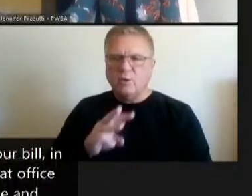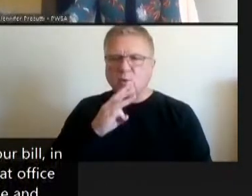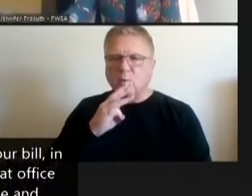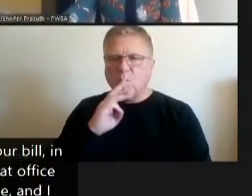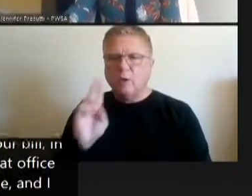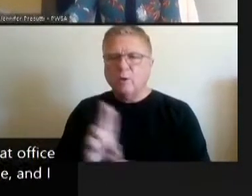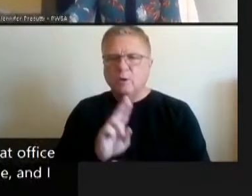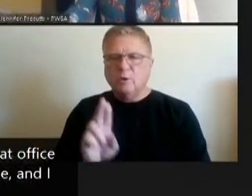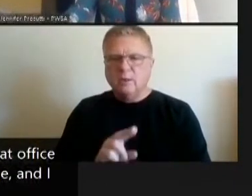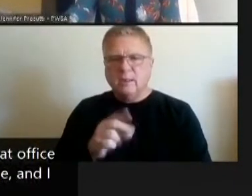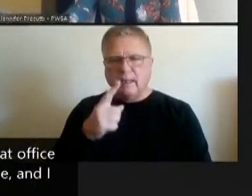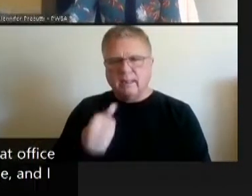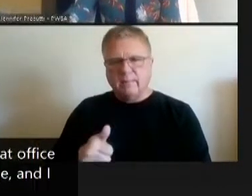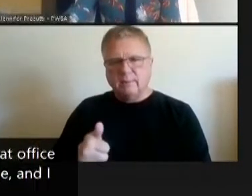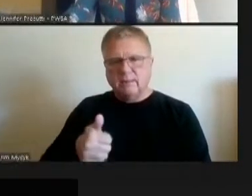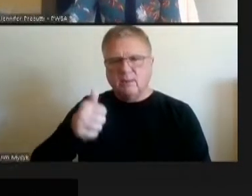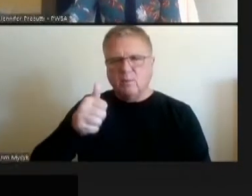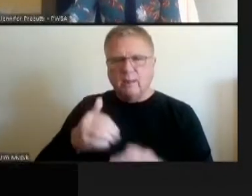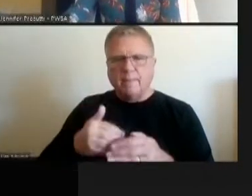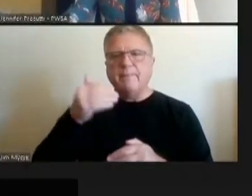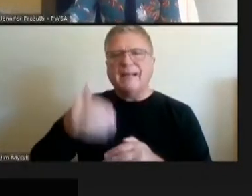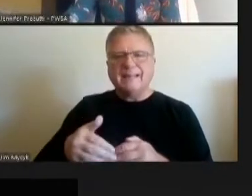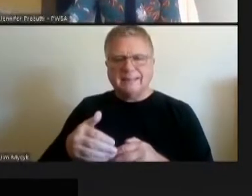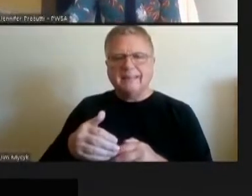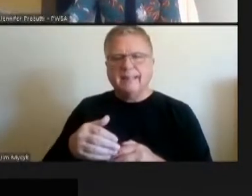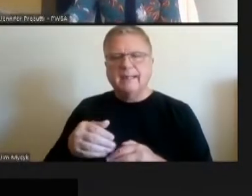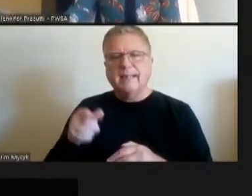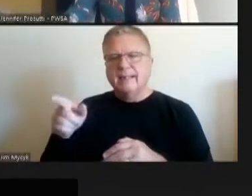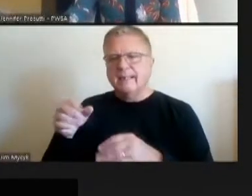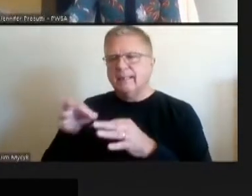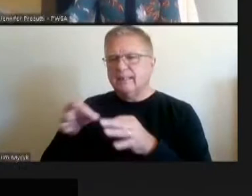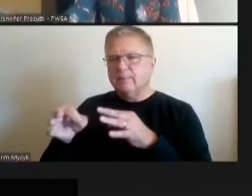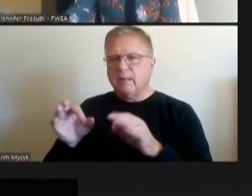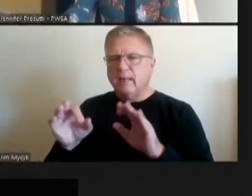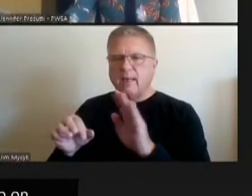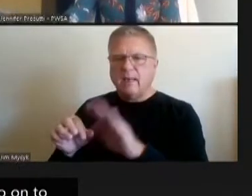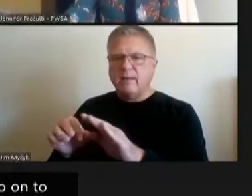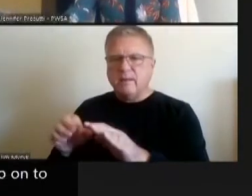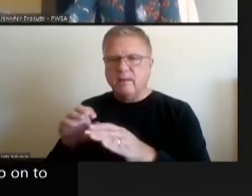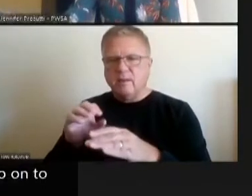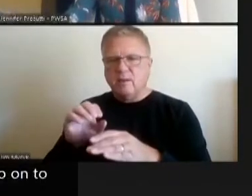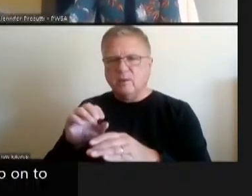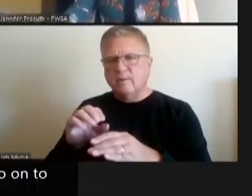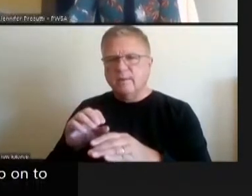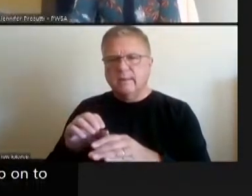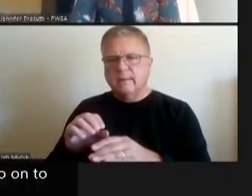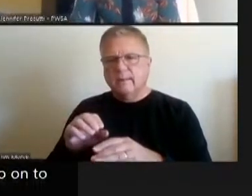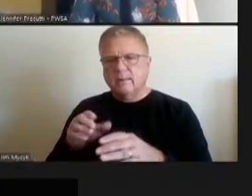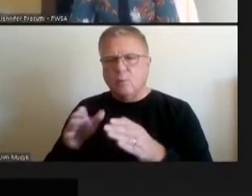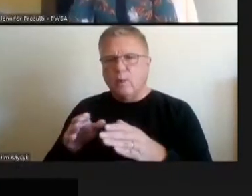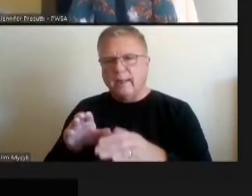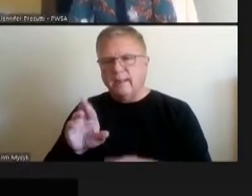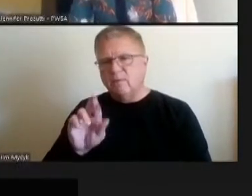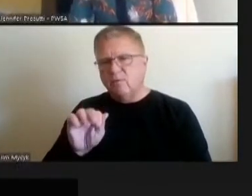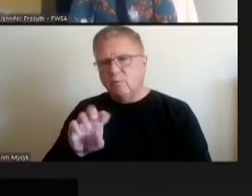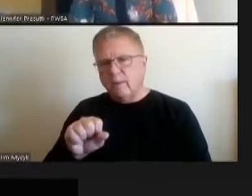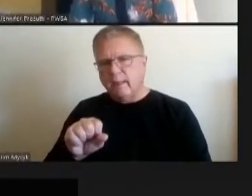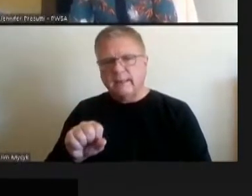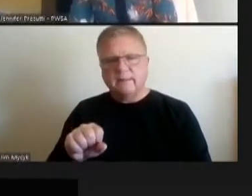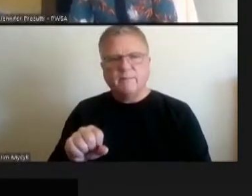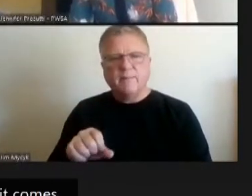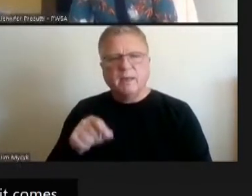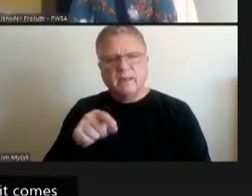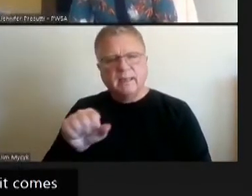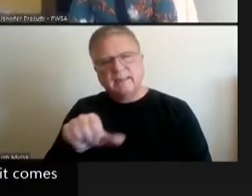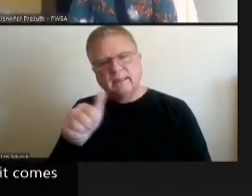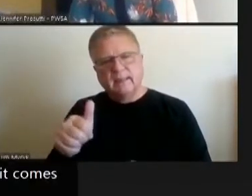I believe they're going up next, and they can explain their rate structure. We'll go on to the next slide, because this is another important point when it comes